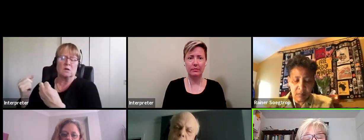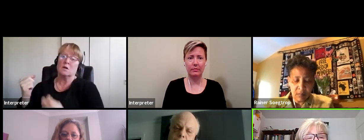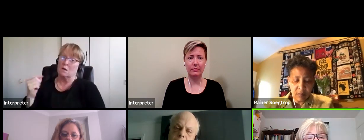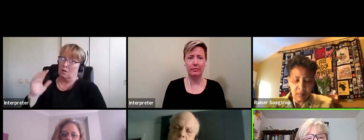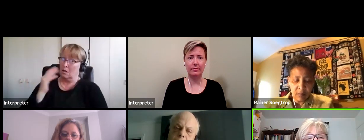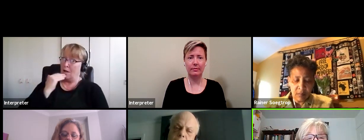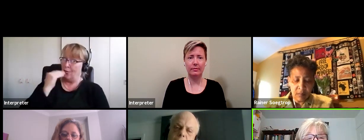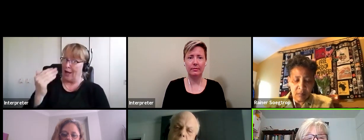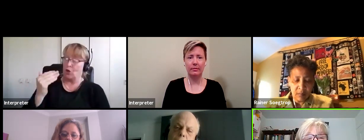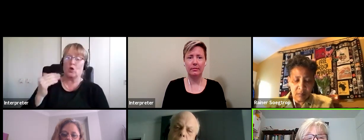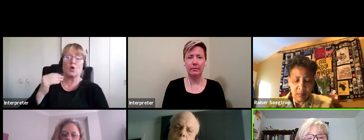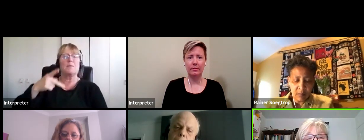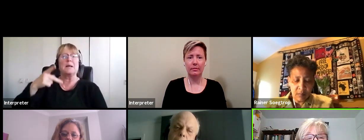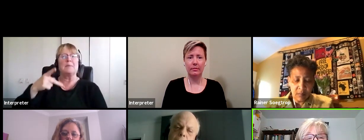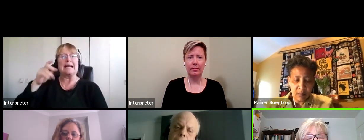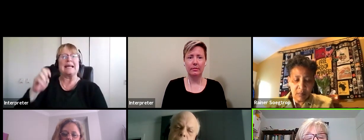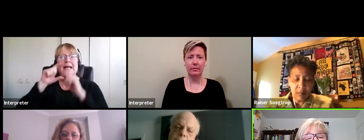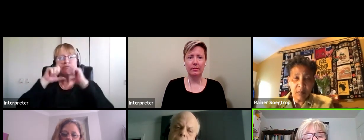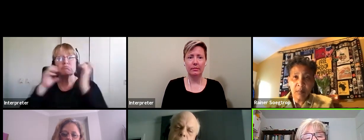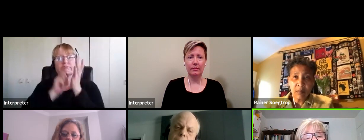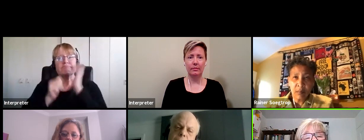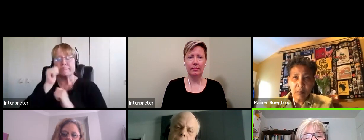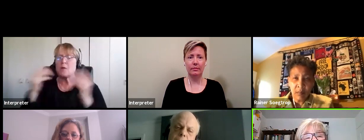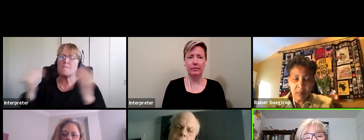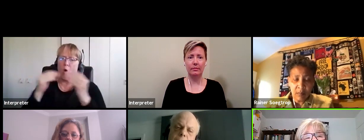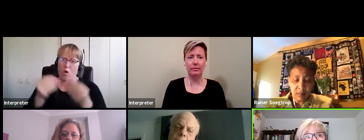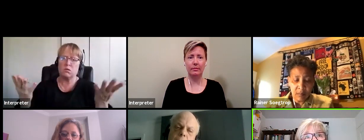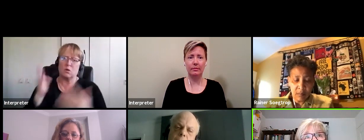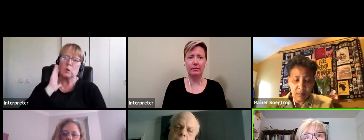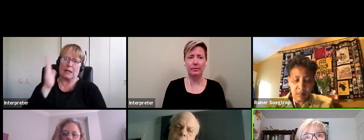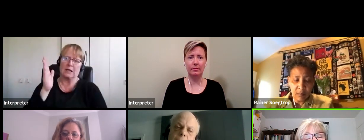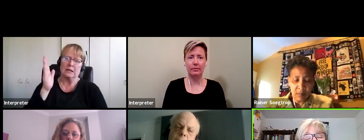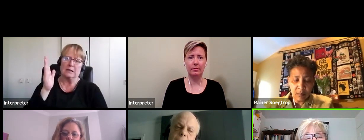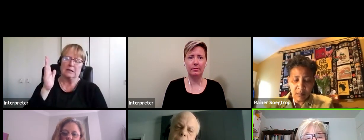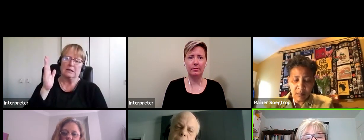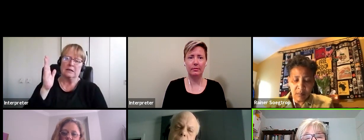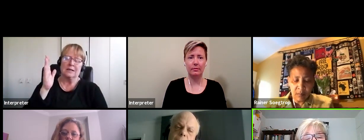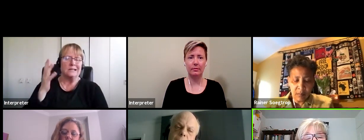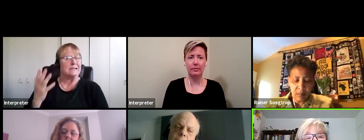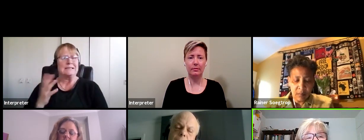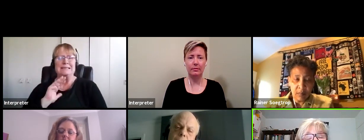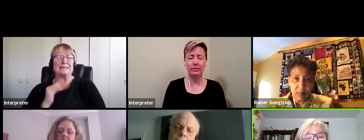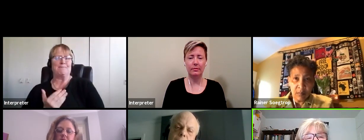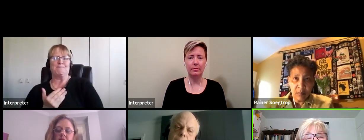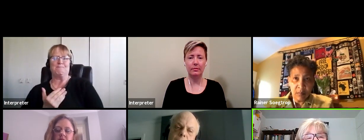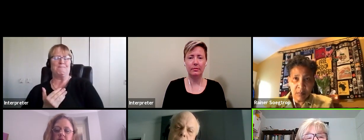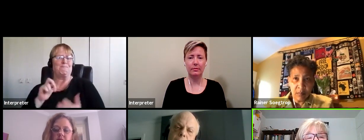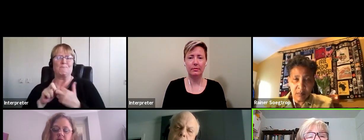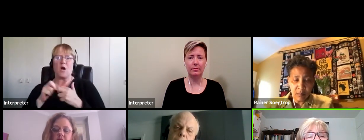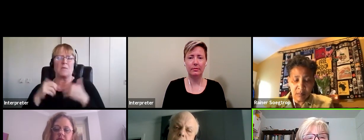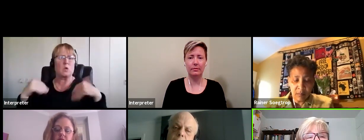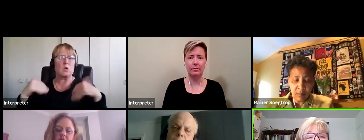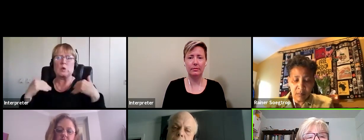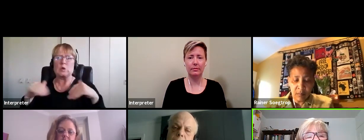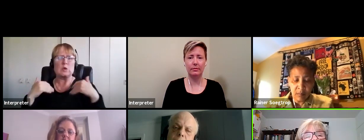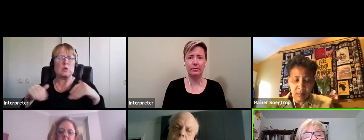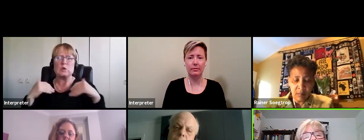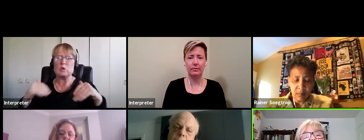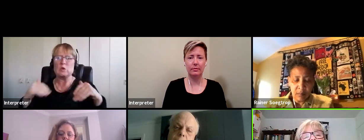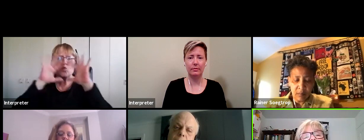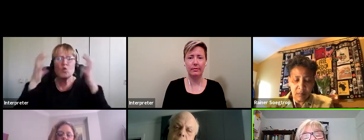more personal protective devices in those homes. But I think that there's a really big problem that we've seen across the